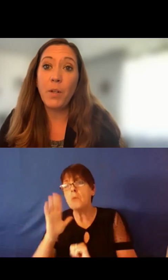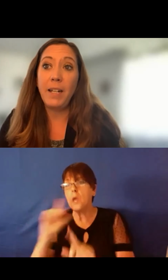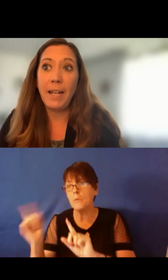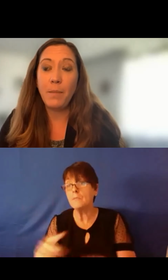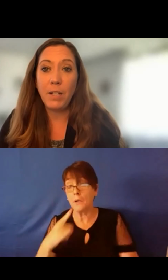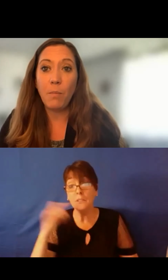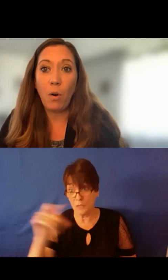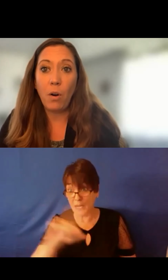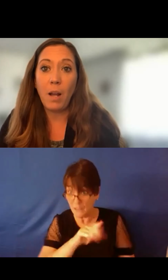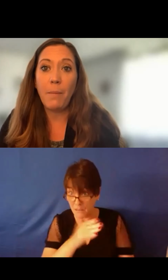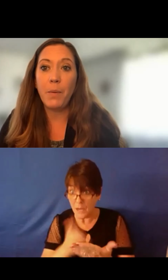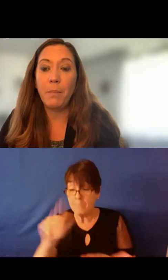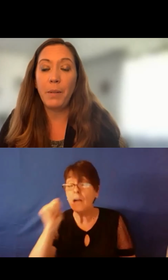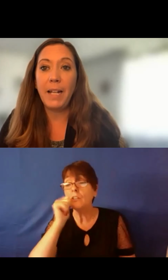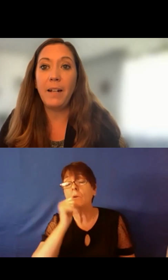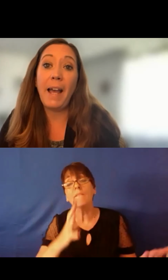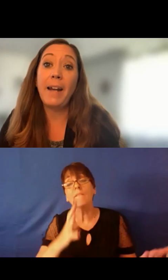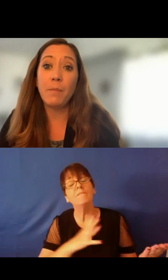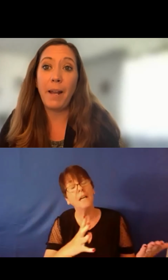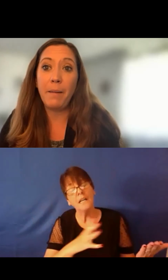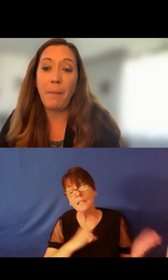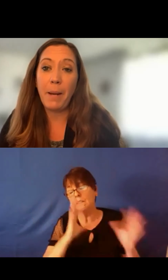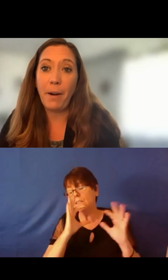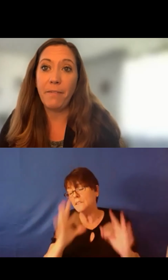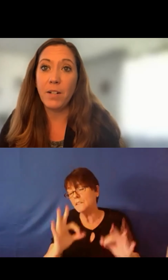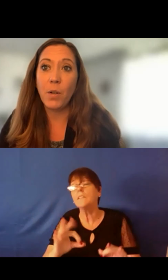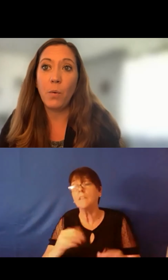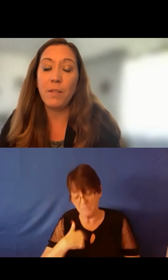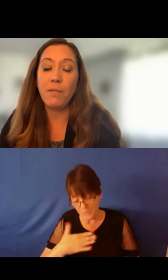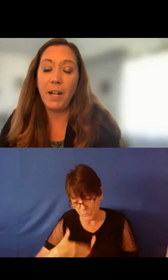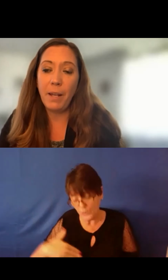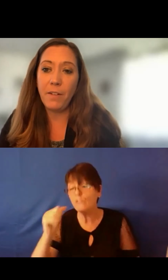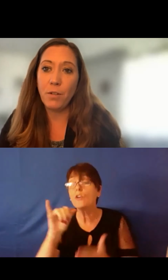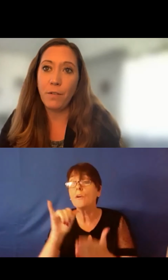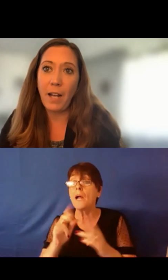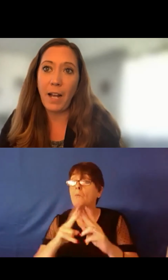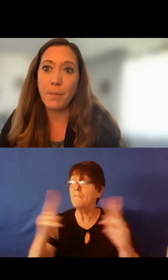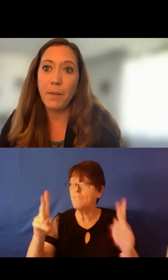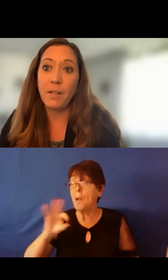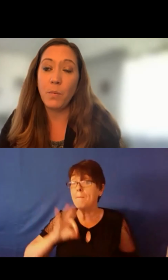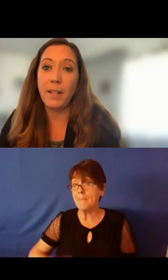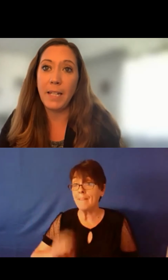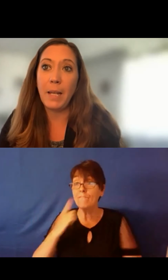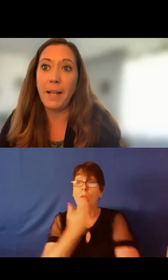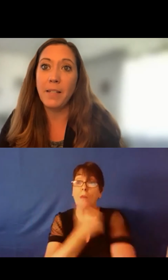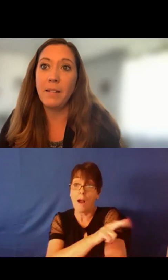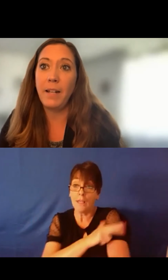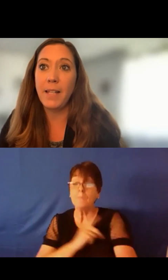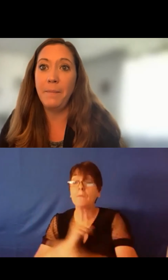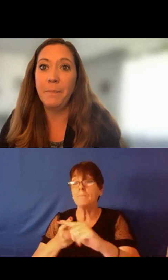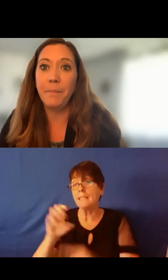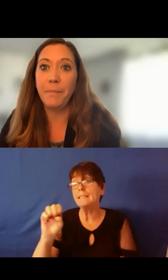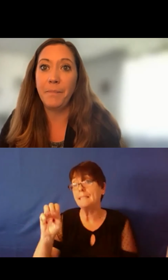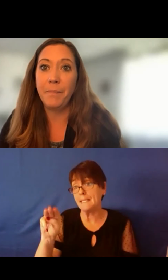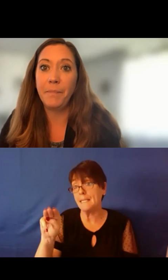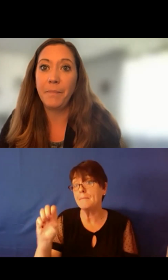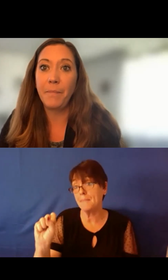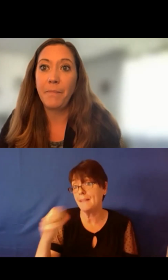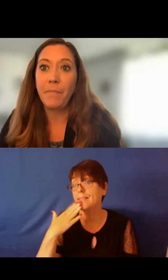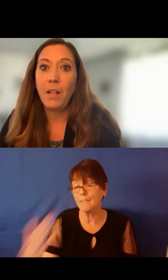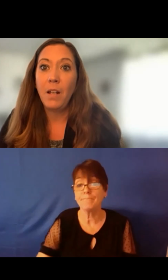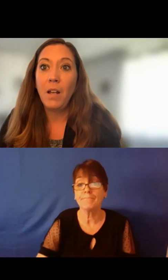If someone can get to me tomorrow to come up with a plan, that is my preference. So it was very beneficial for the hospital as well as EMS. Next slide.